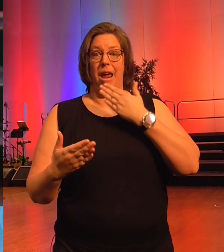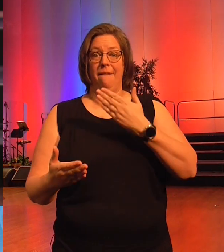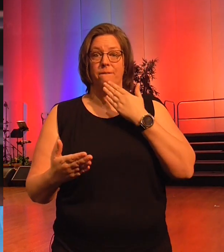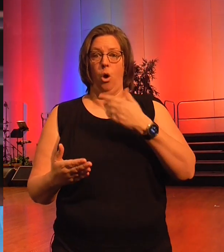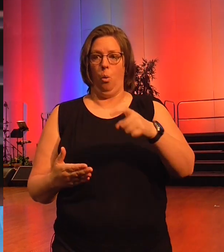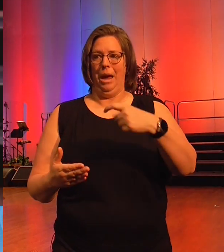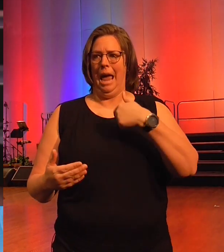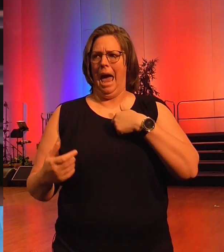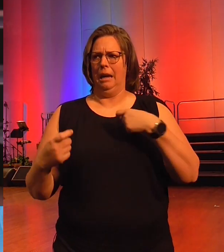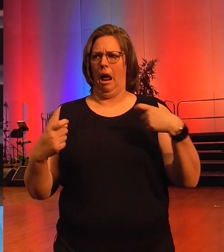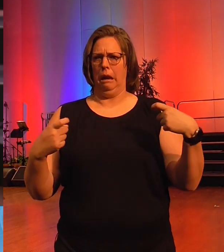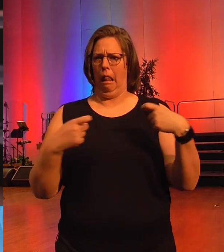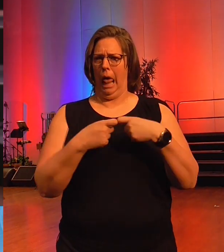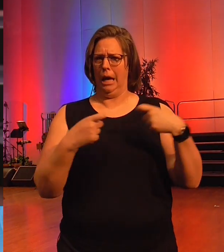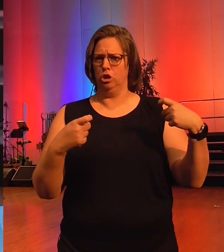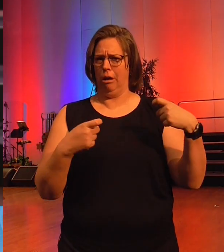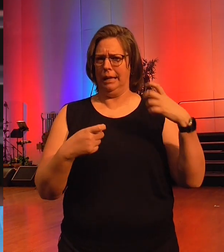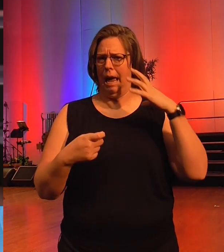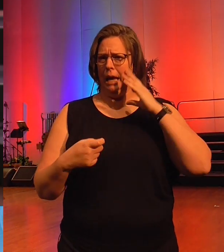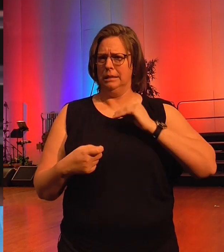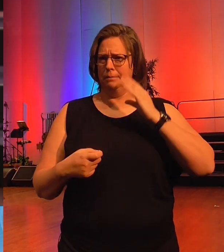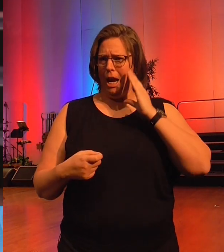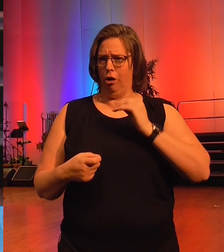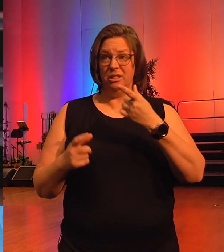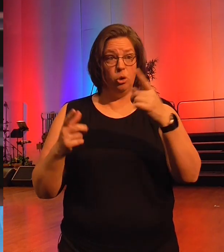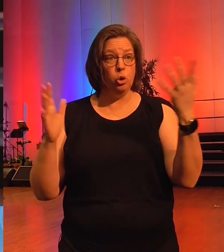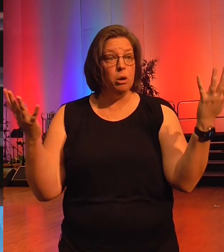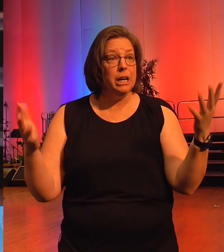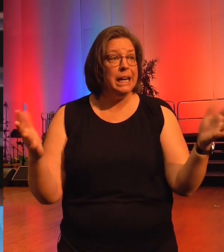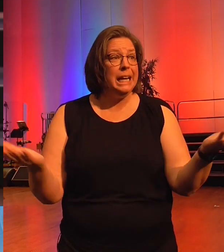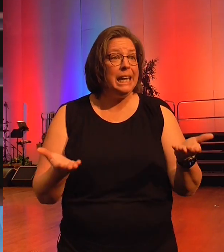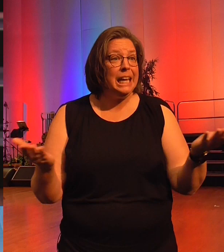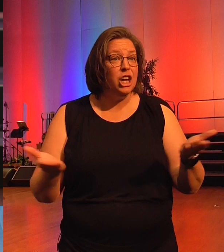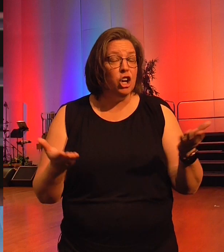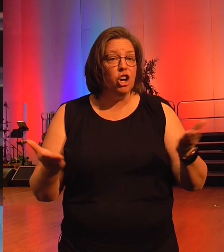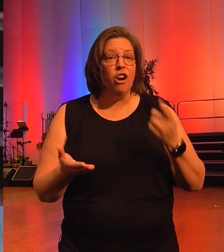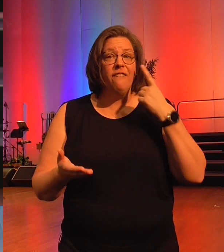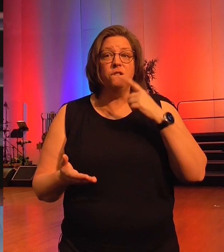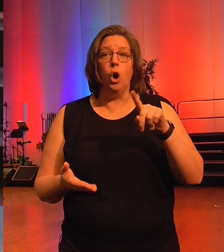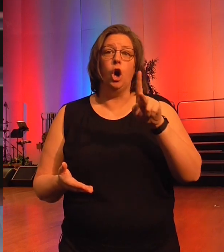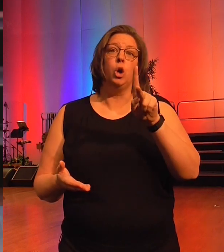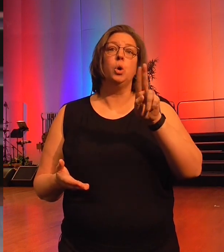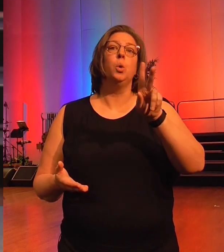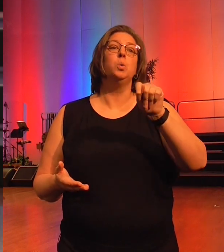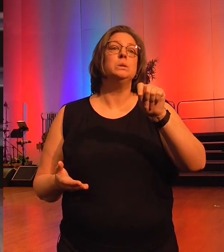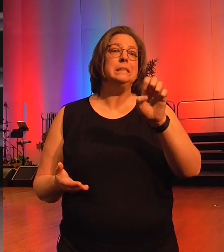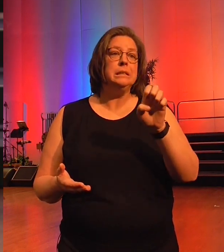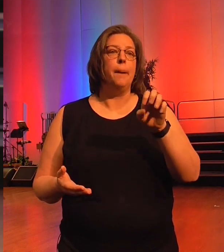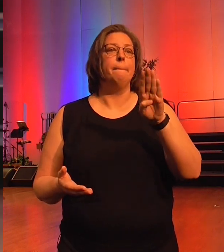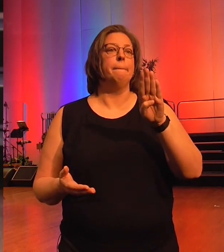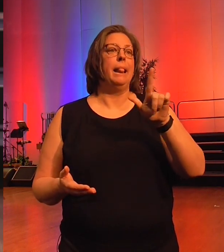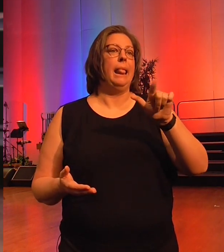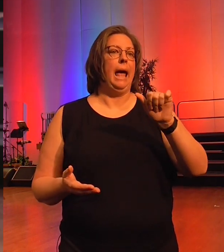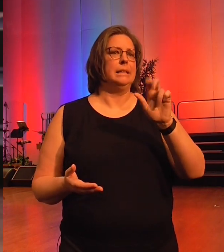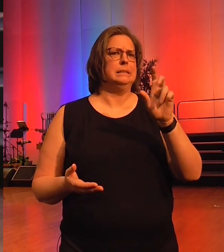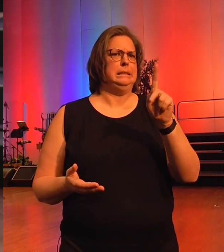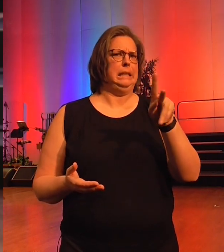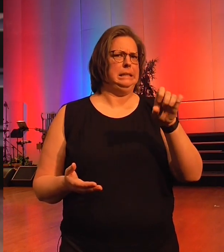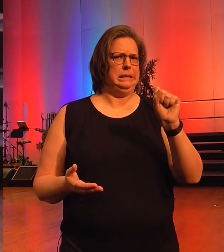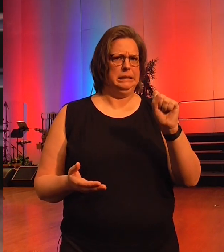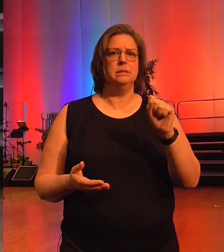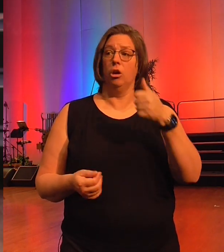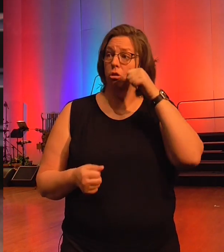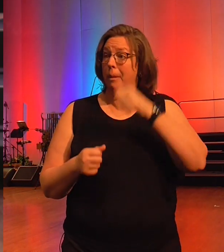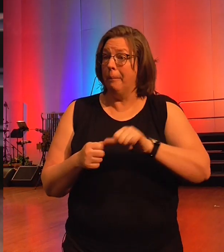experience this past Friday. How many of you were here for Coot Blackson's awesome sharing about the magic of surrender? That was